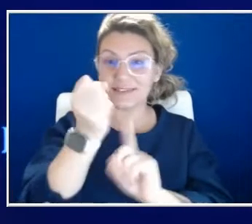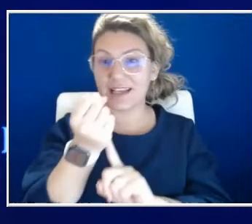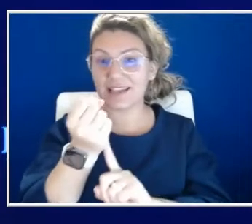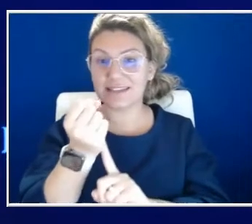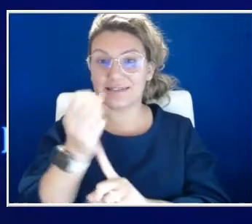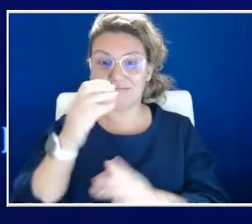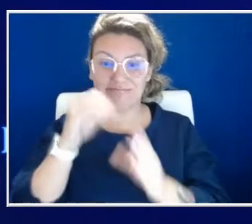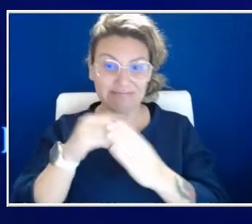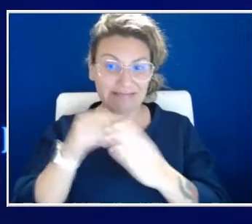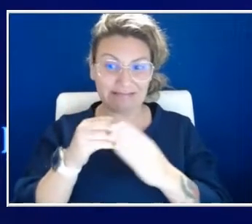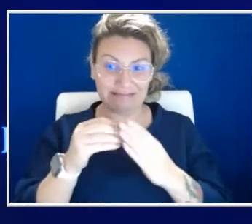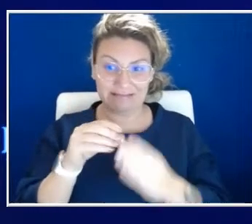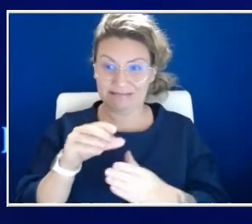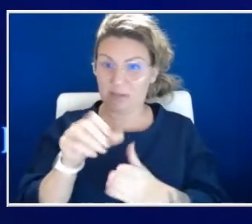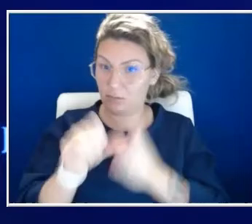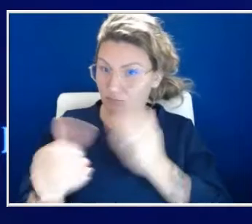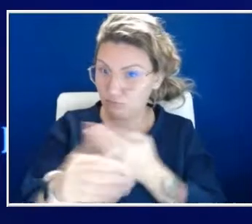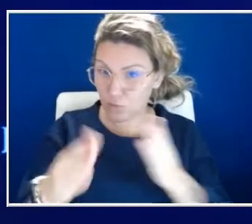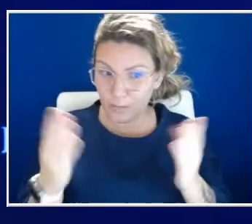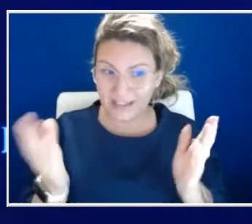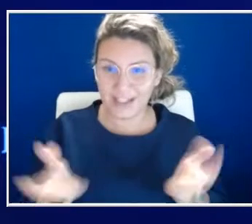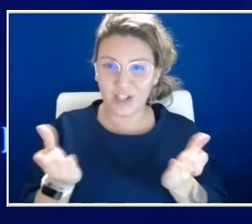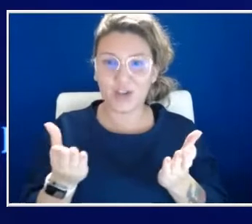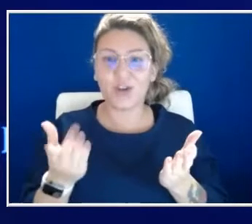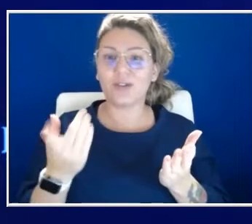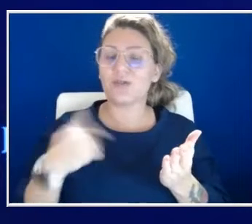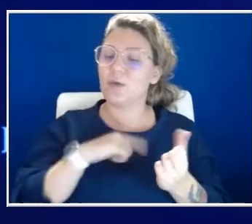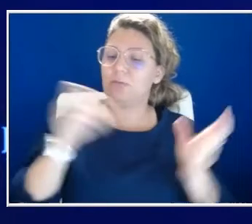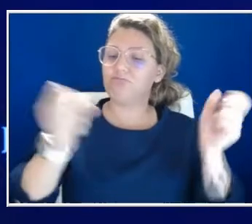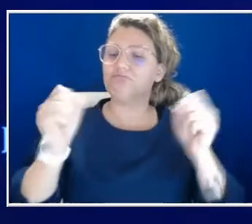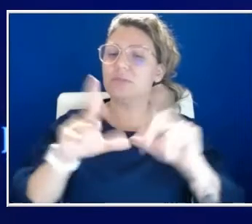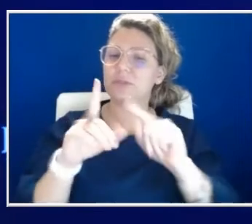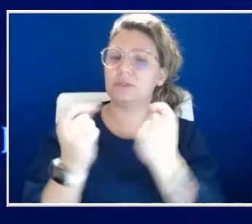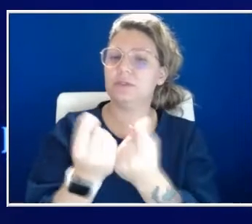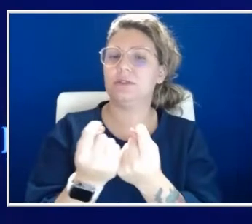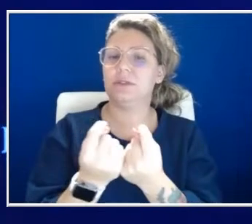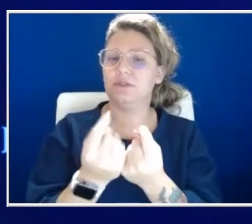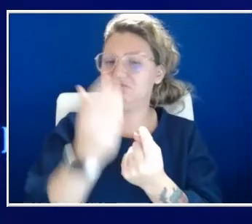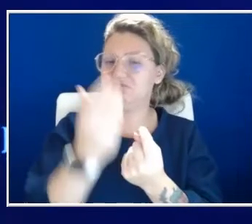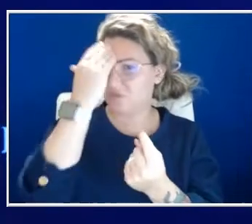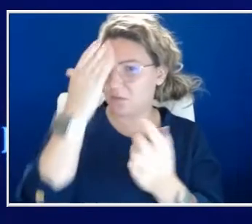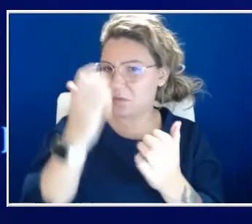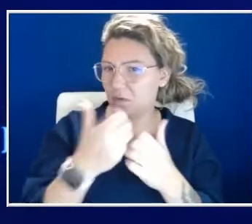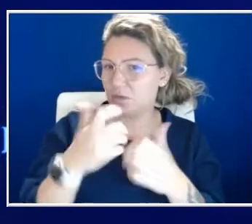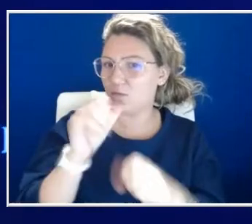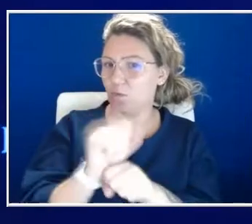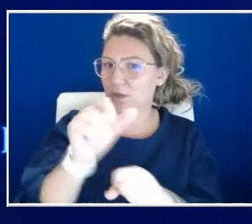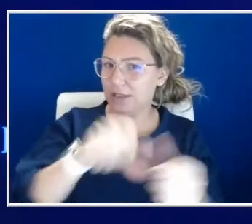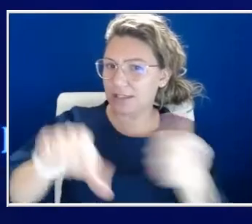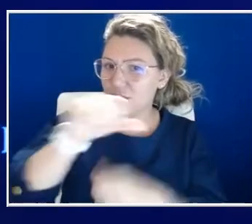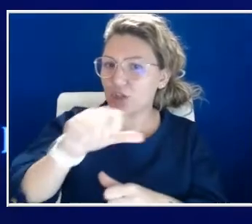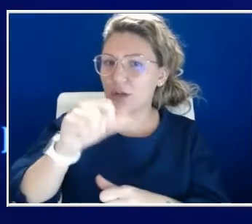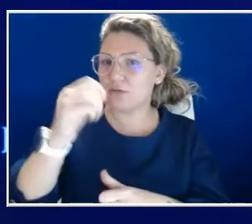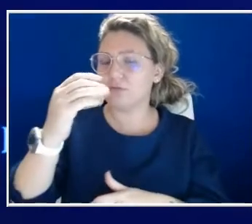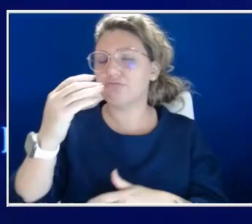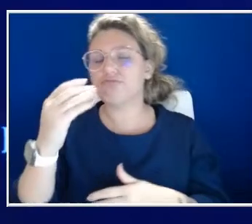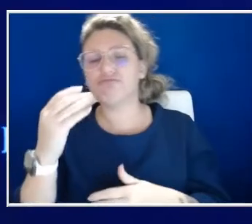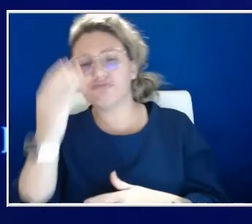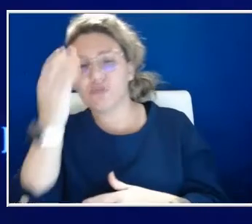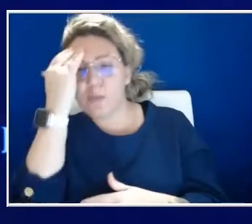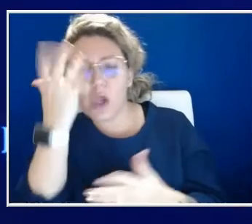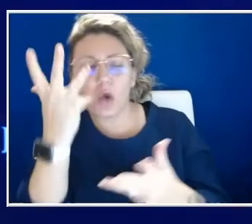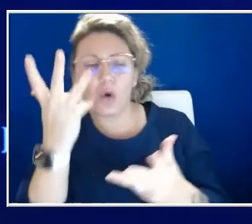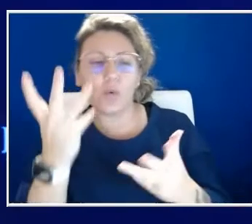here. And so we put together a team that was familiar with working with each other, that was familiar